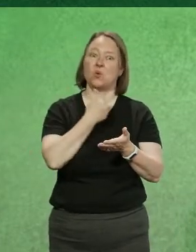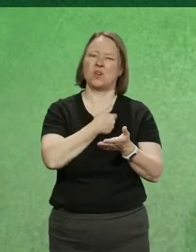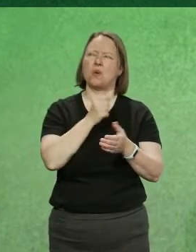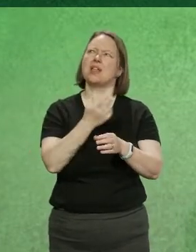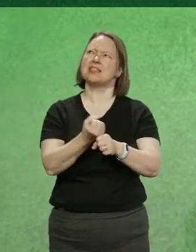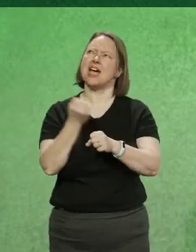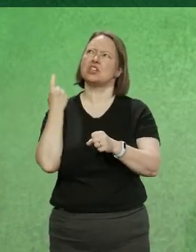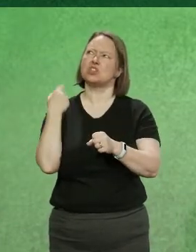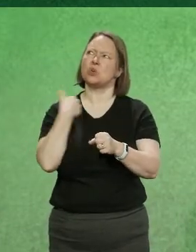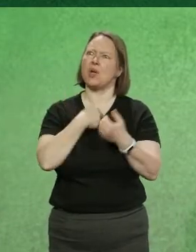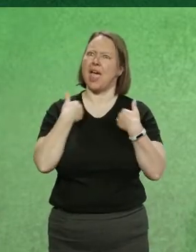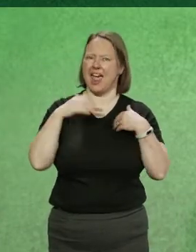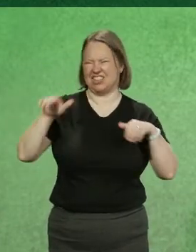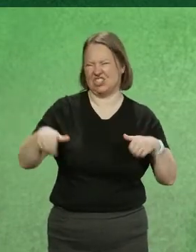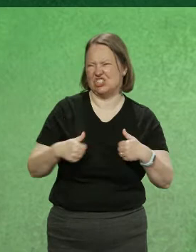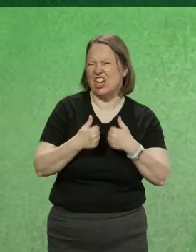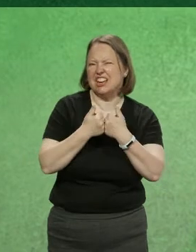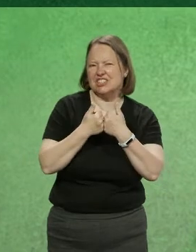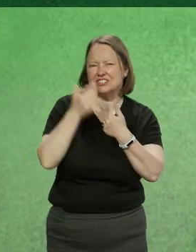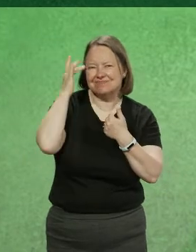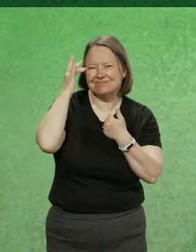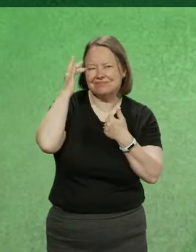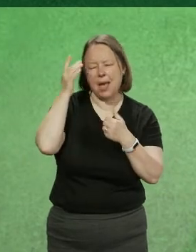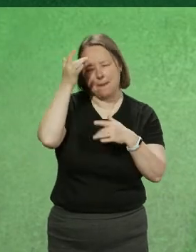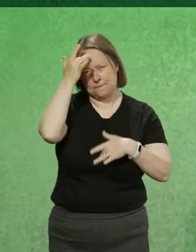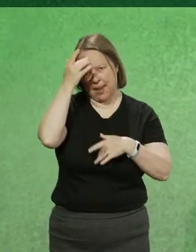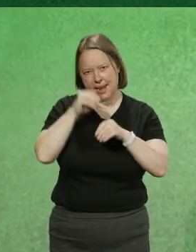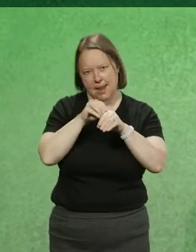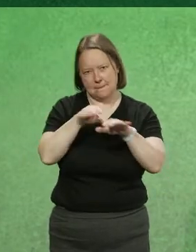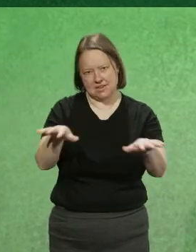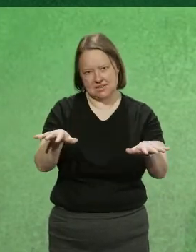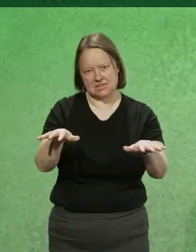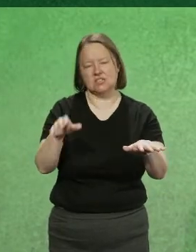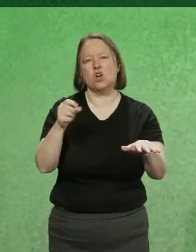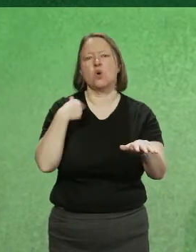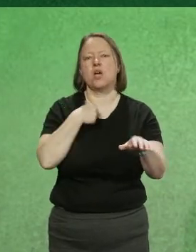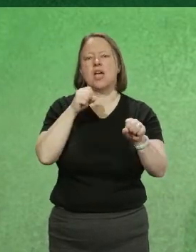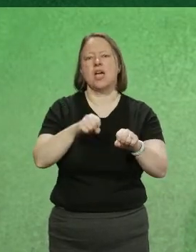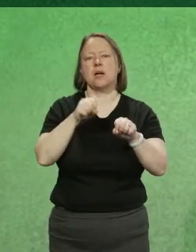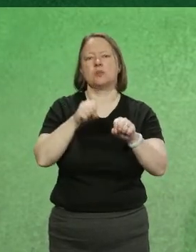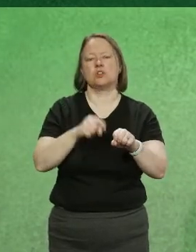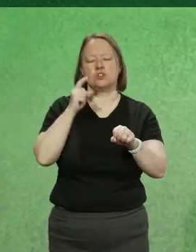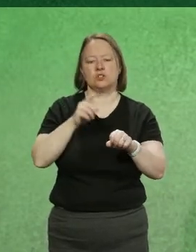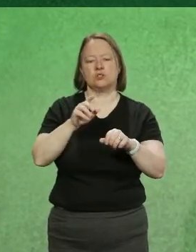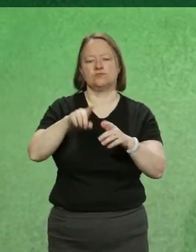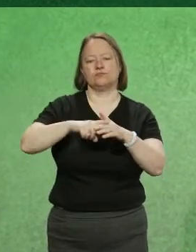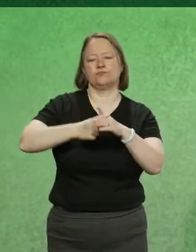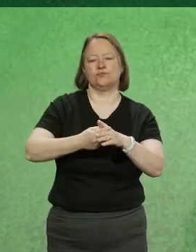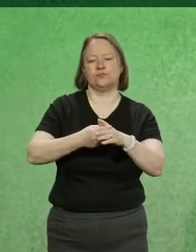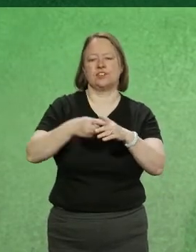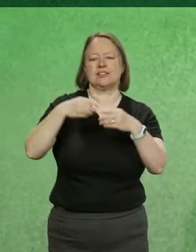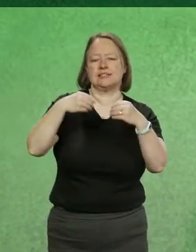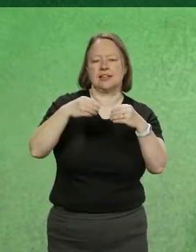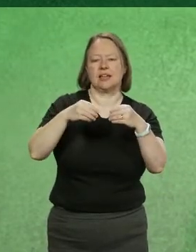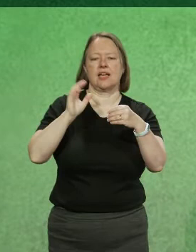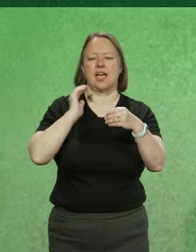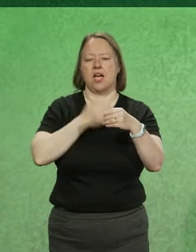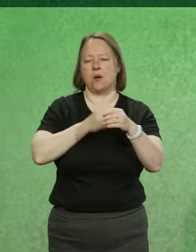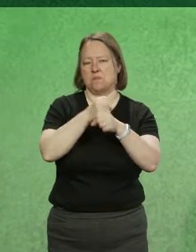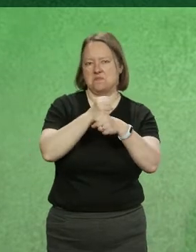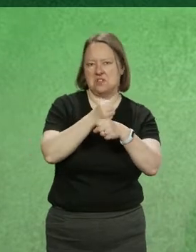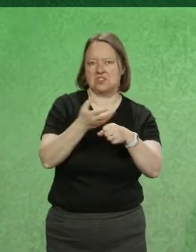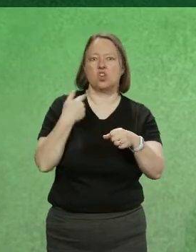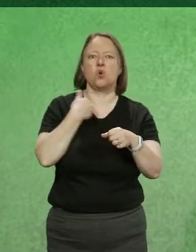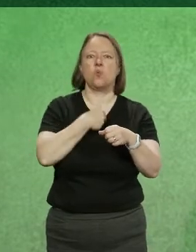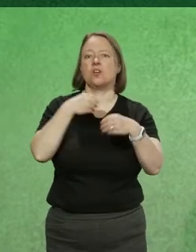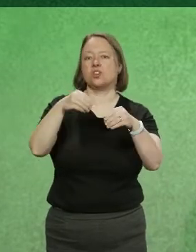Last year we had some challenges due to the pandemic, but we were able to embark on the sales and our production. So we sell